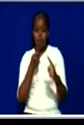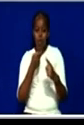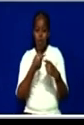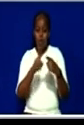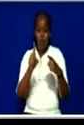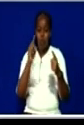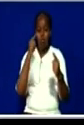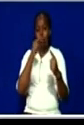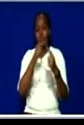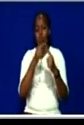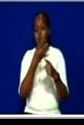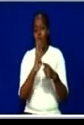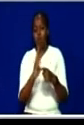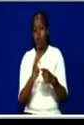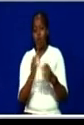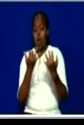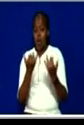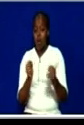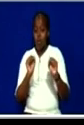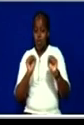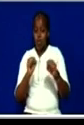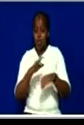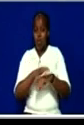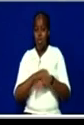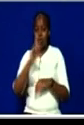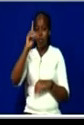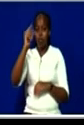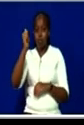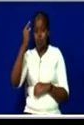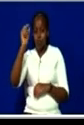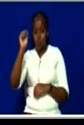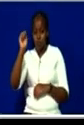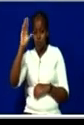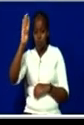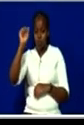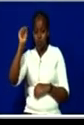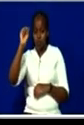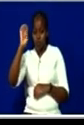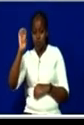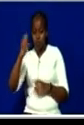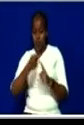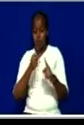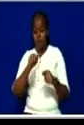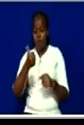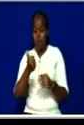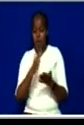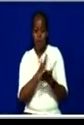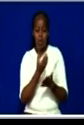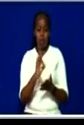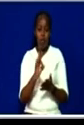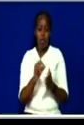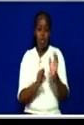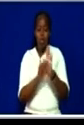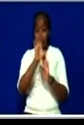to Form 4. So you can get a database question from any part of the syllabus